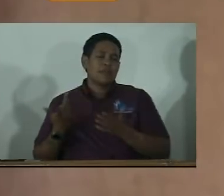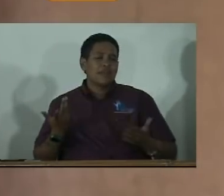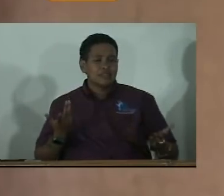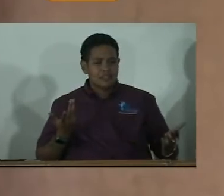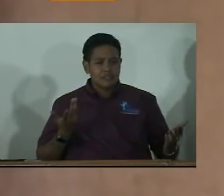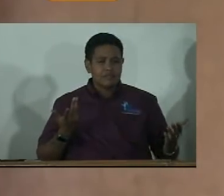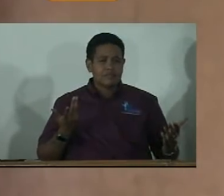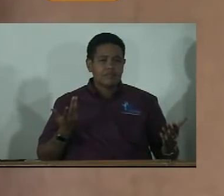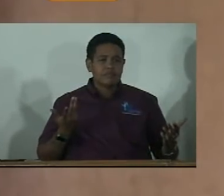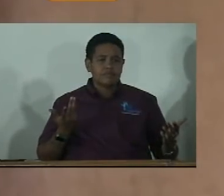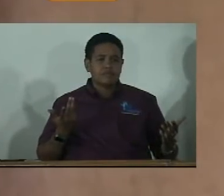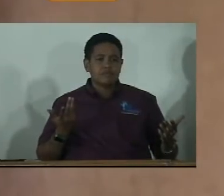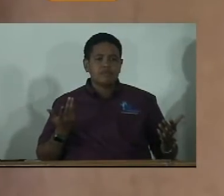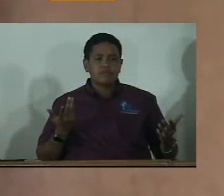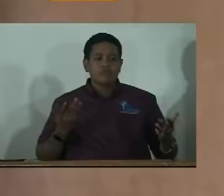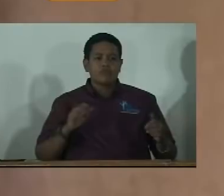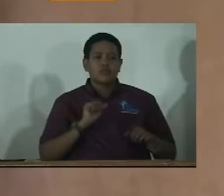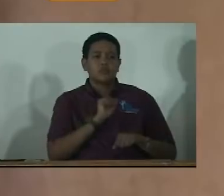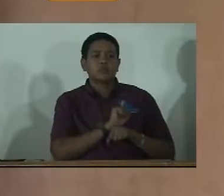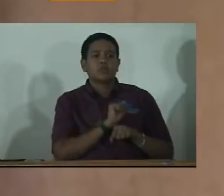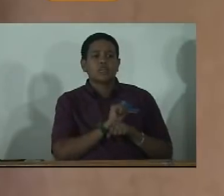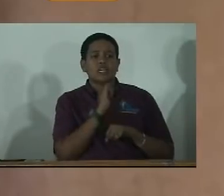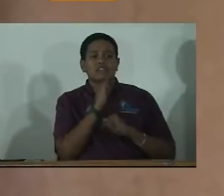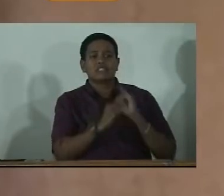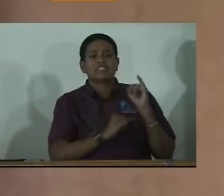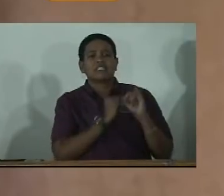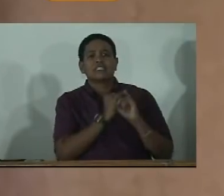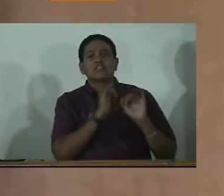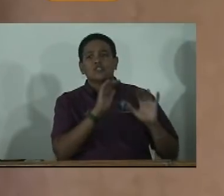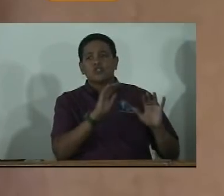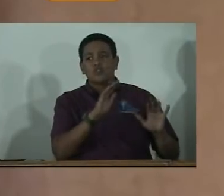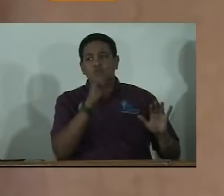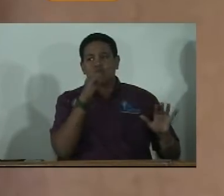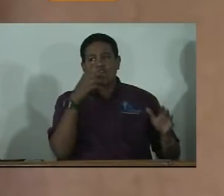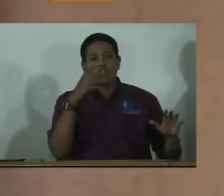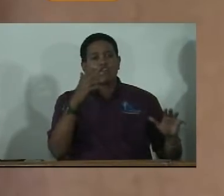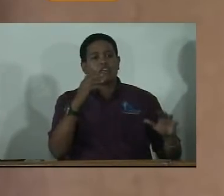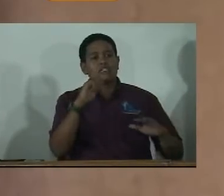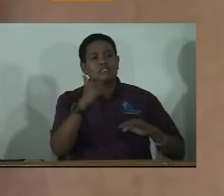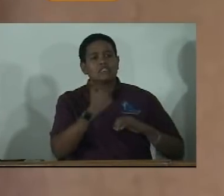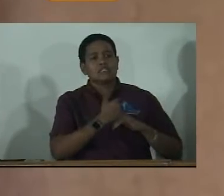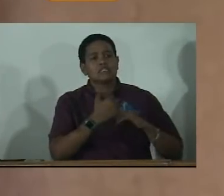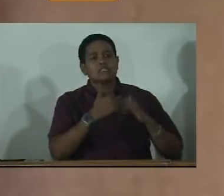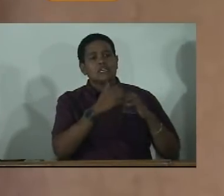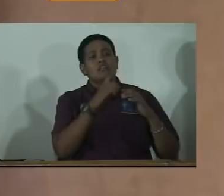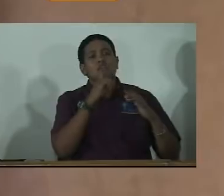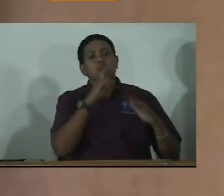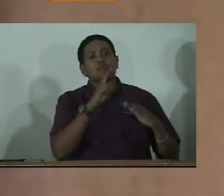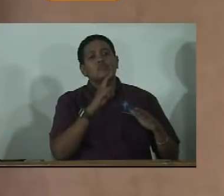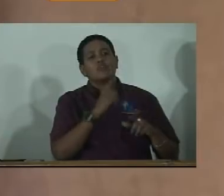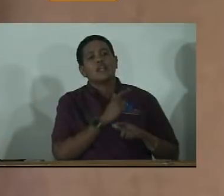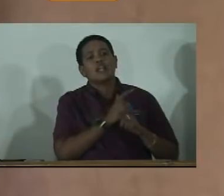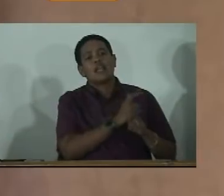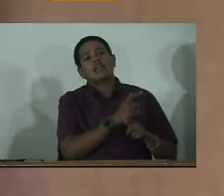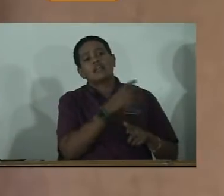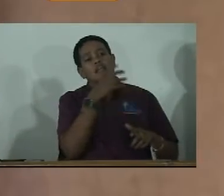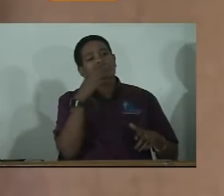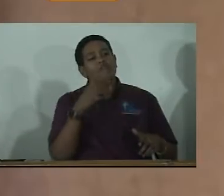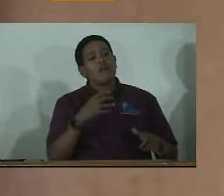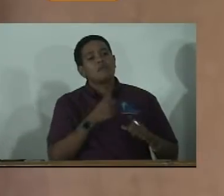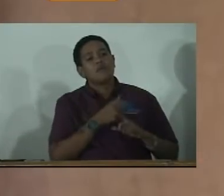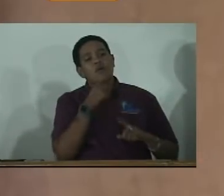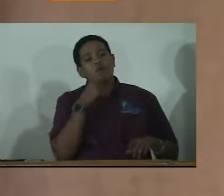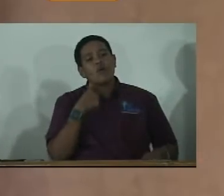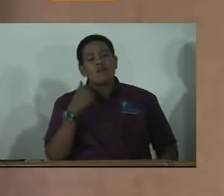the work of the institutions who are already set up to lend to farmers. You have from